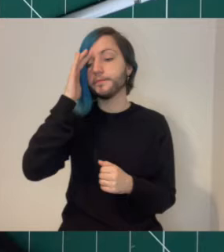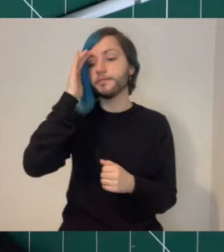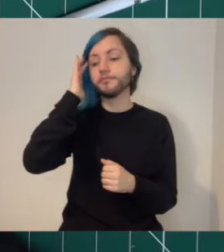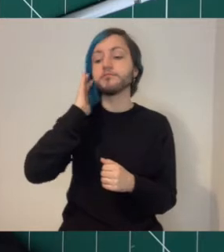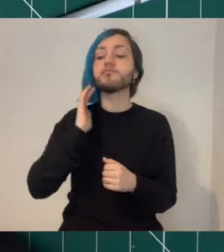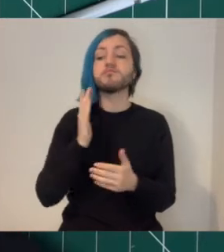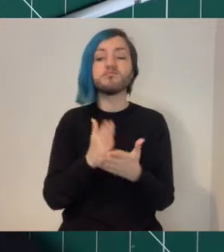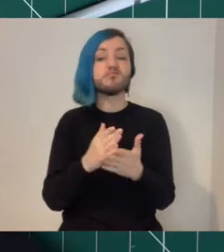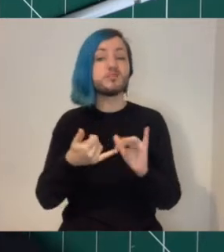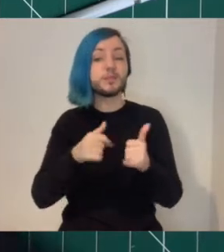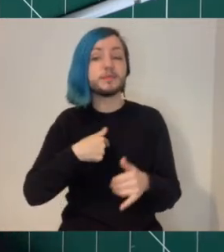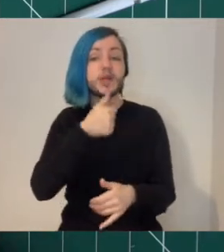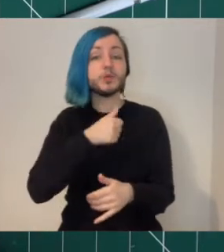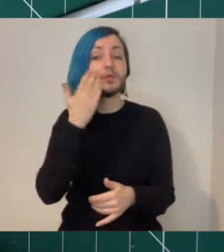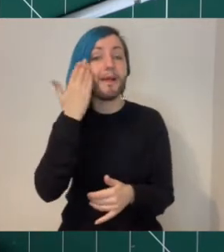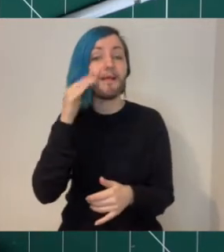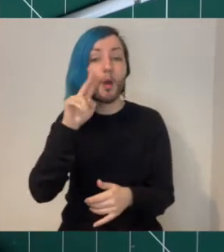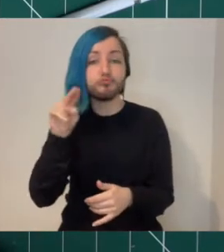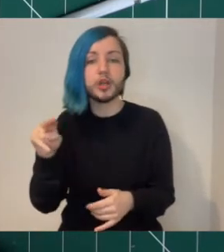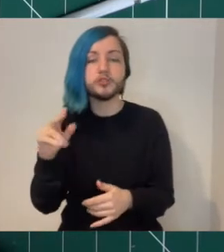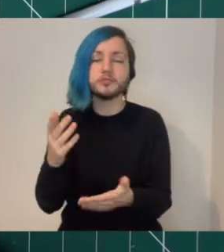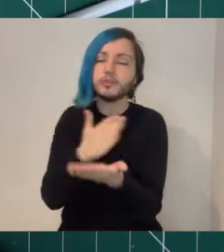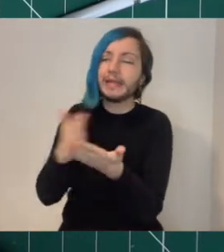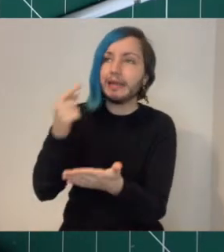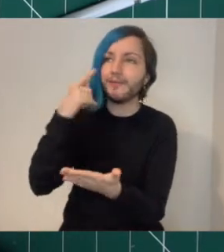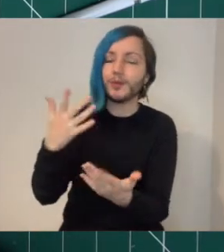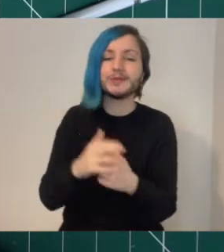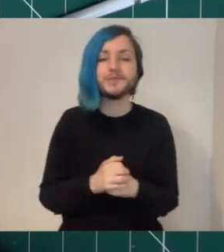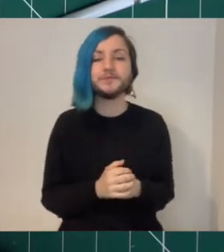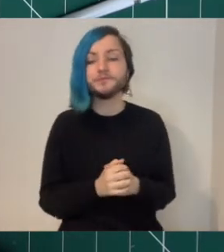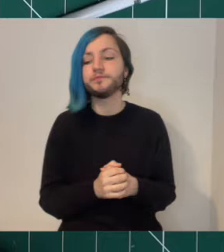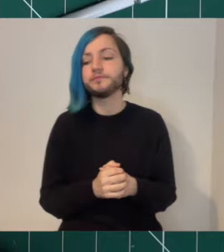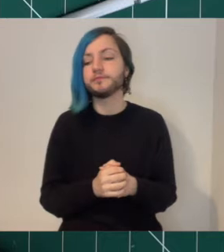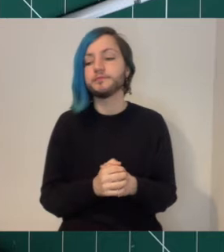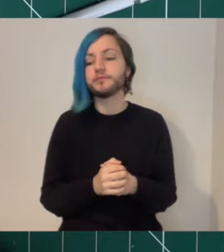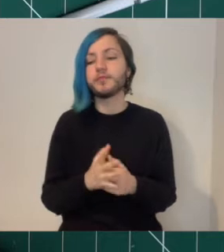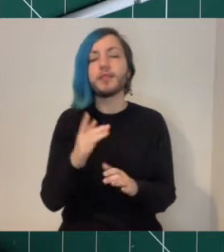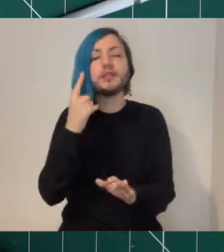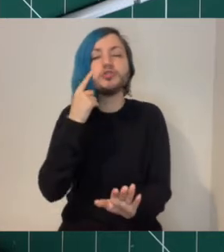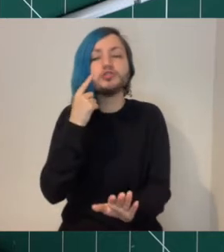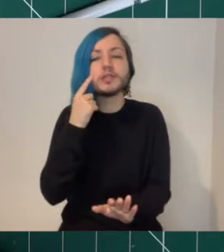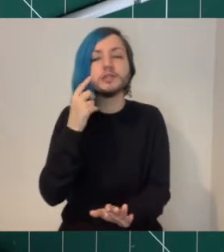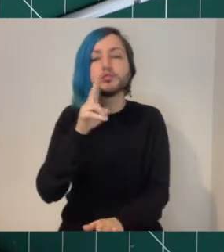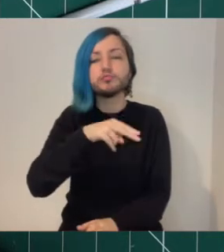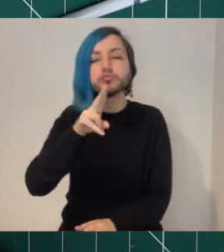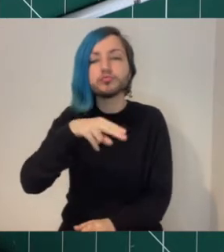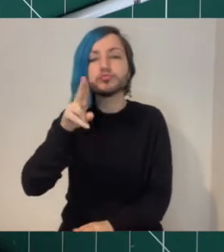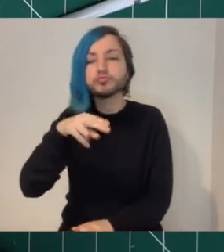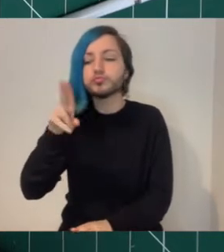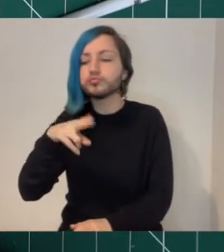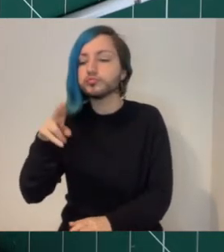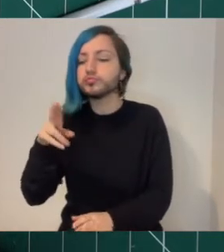brush. I actually sometimes use a makeup brush, a clean one obviously, and then you're very